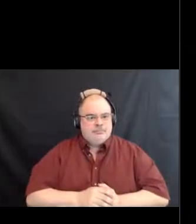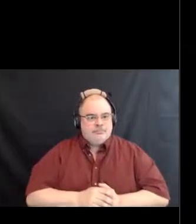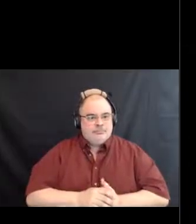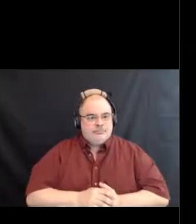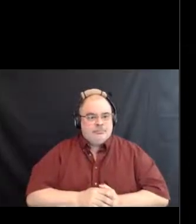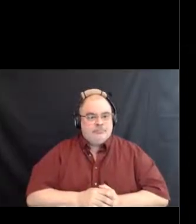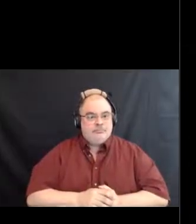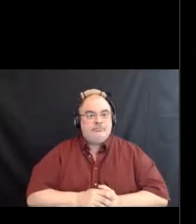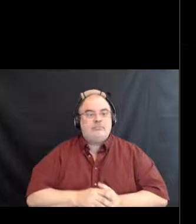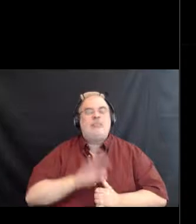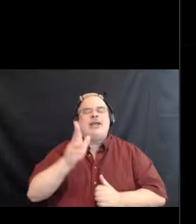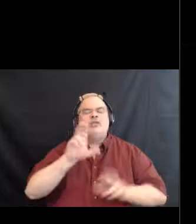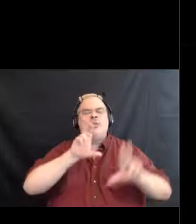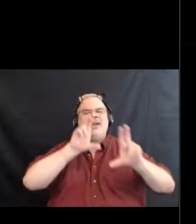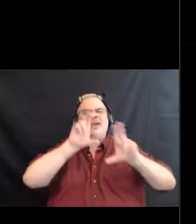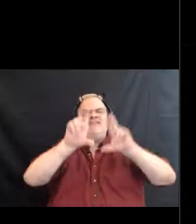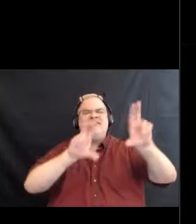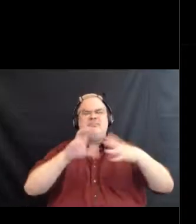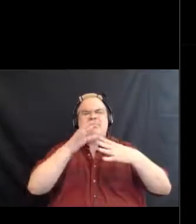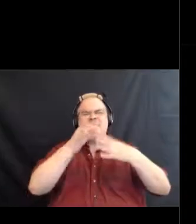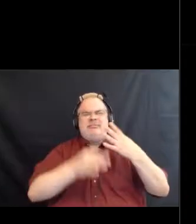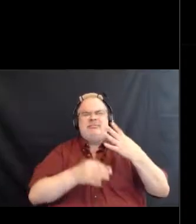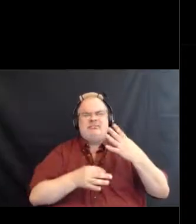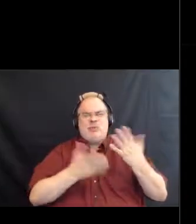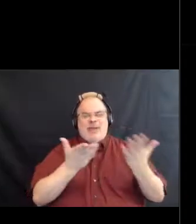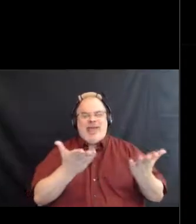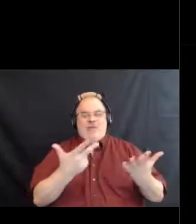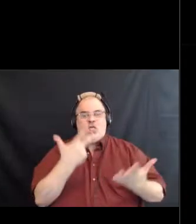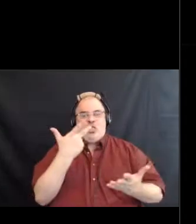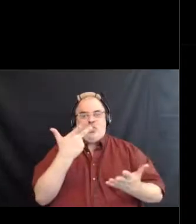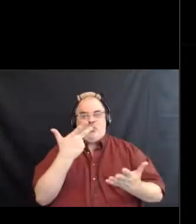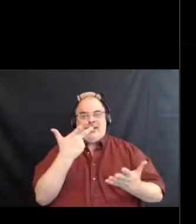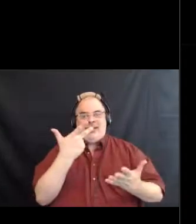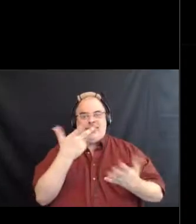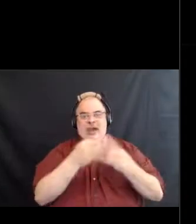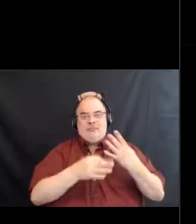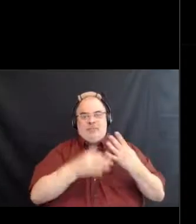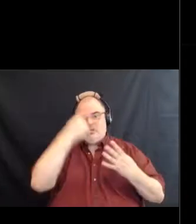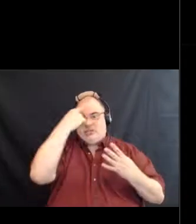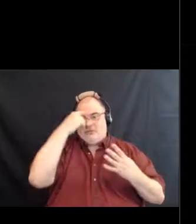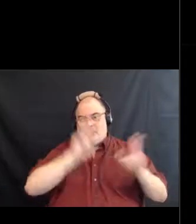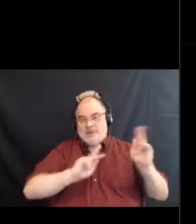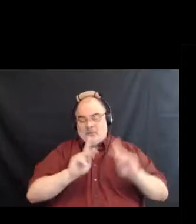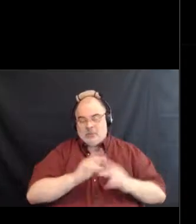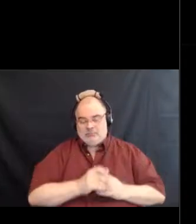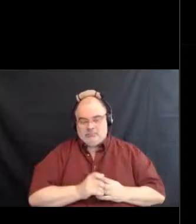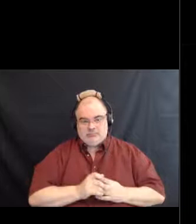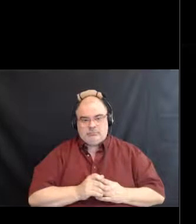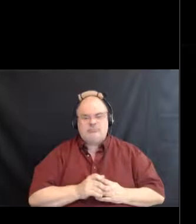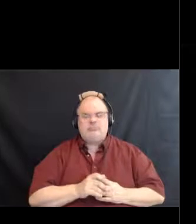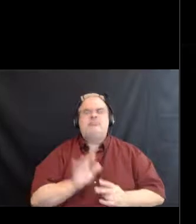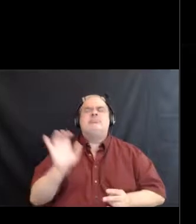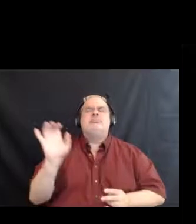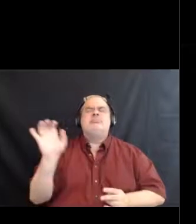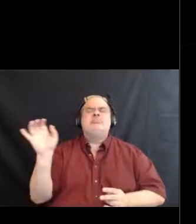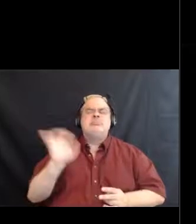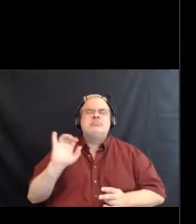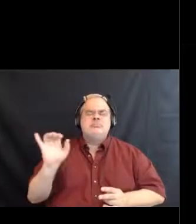Speaking of investment options, we have 3 pre-designed portfolios to meet the needs of most investors. So this is similar to other types